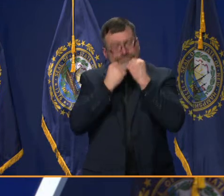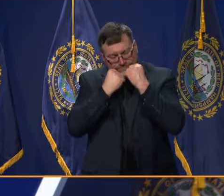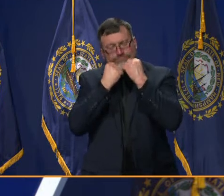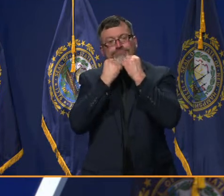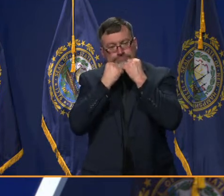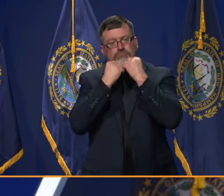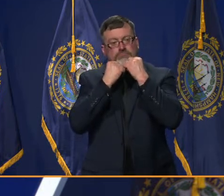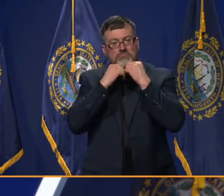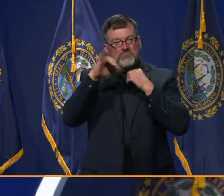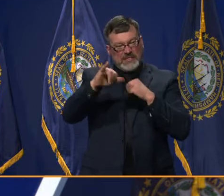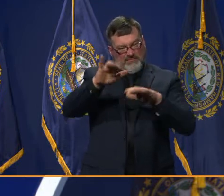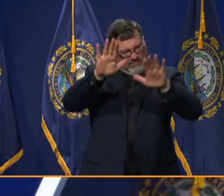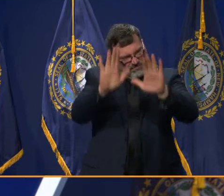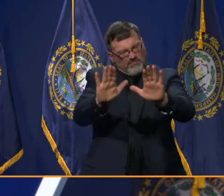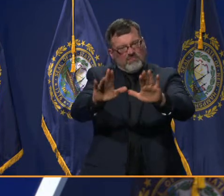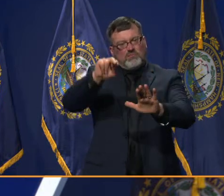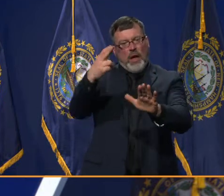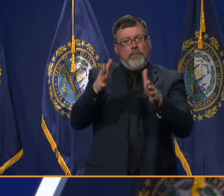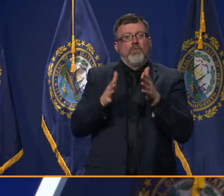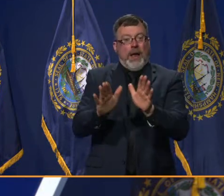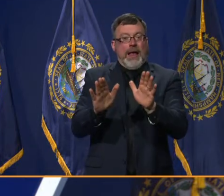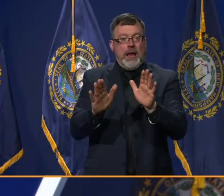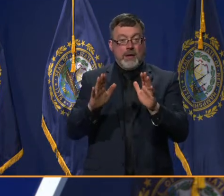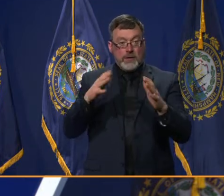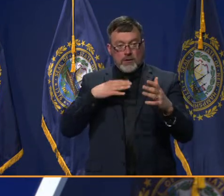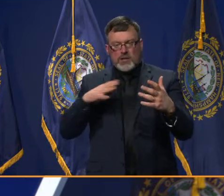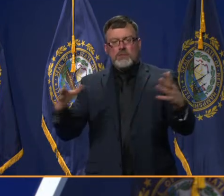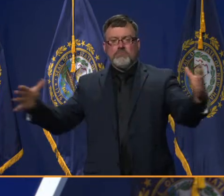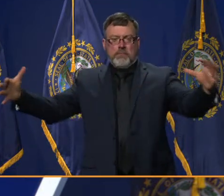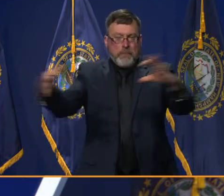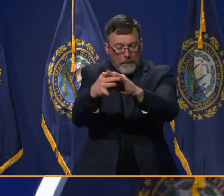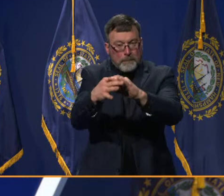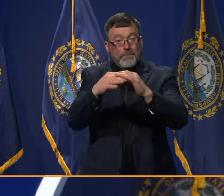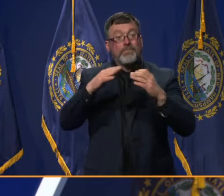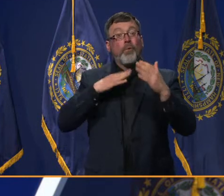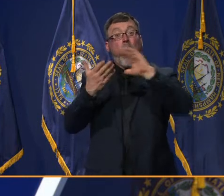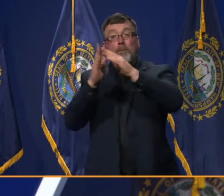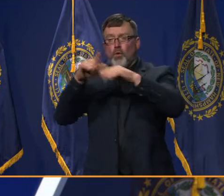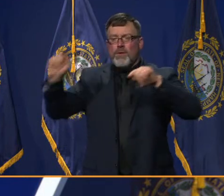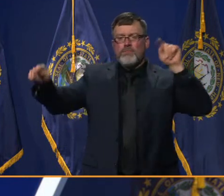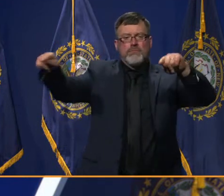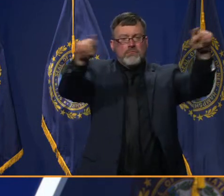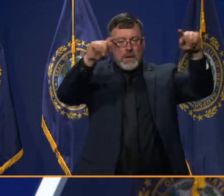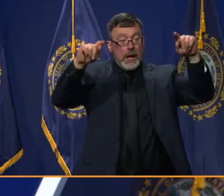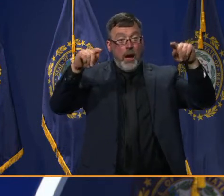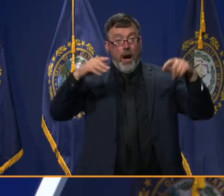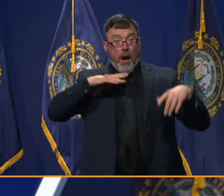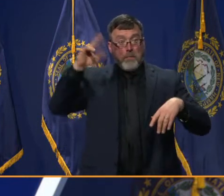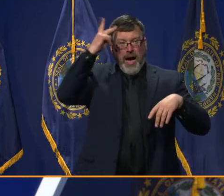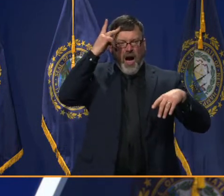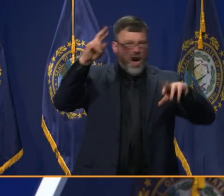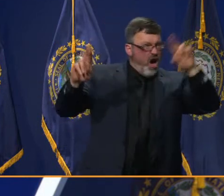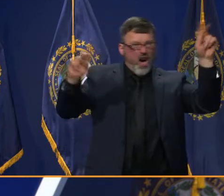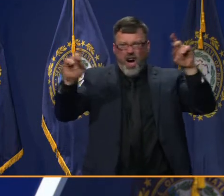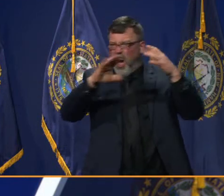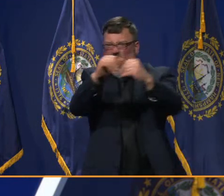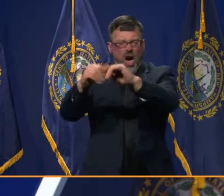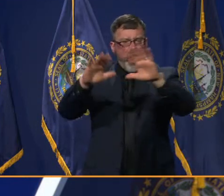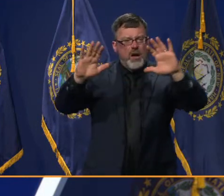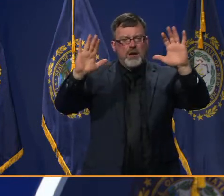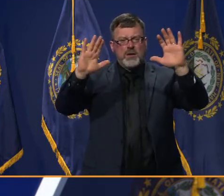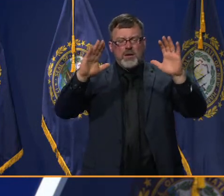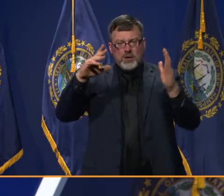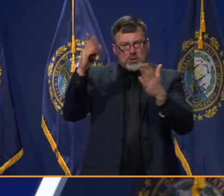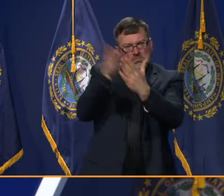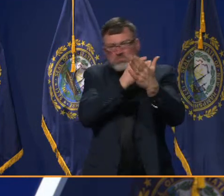join together within our communities and not let politics or prejudice divide us. It's in that effort